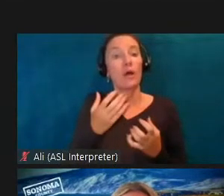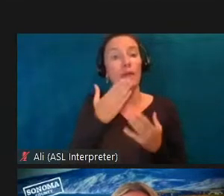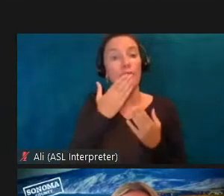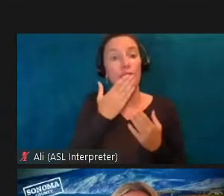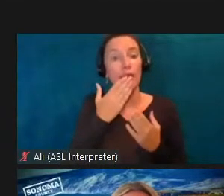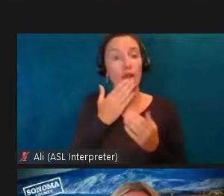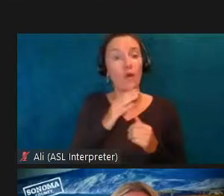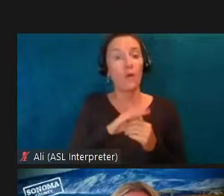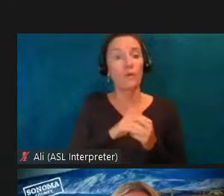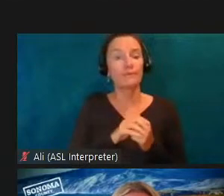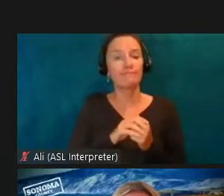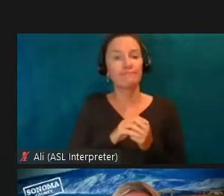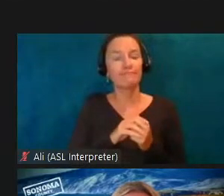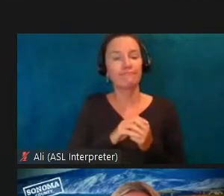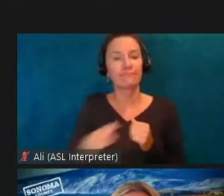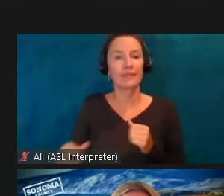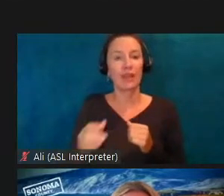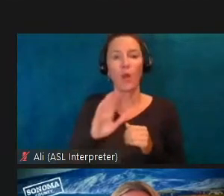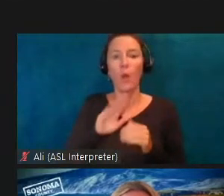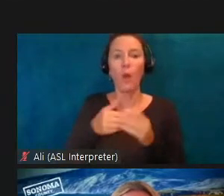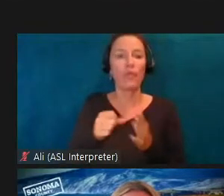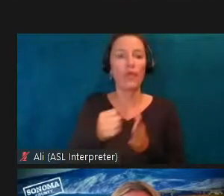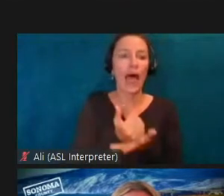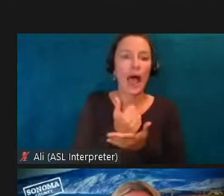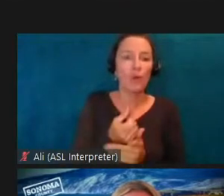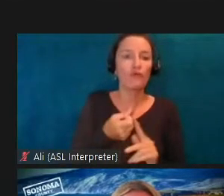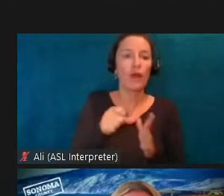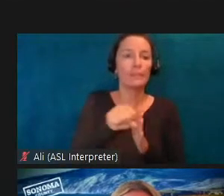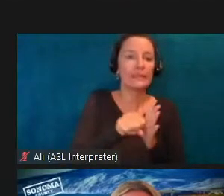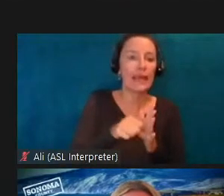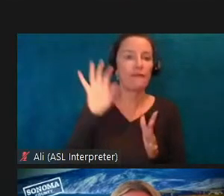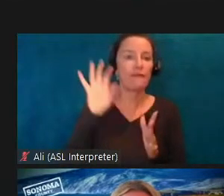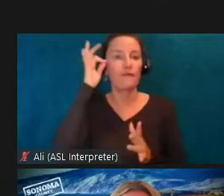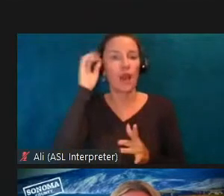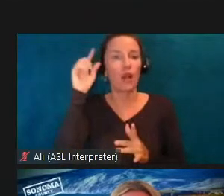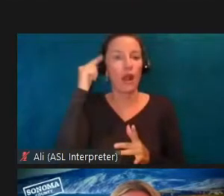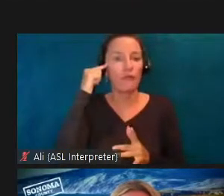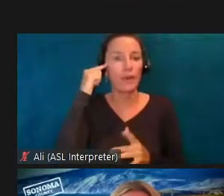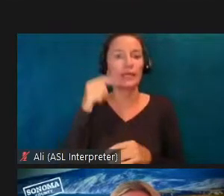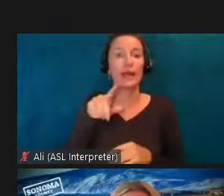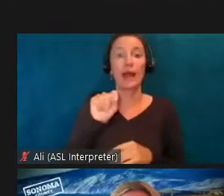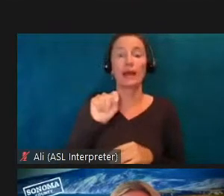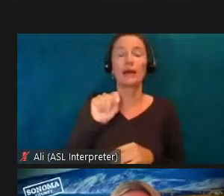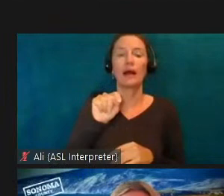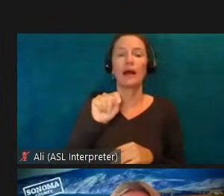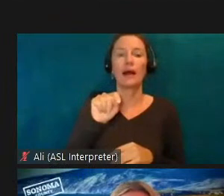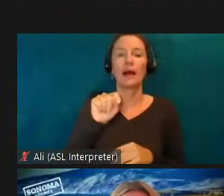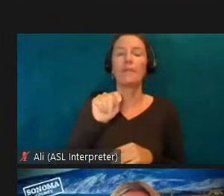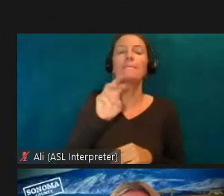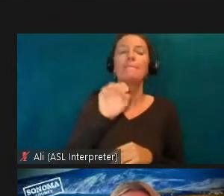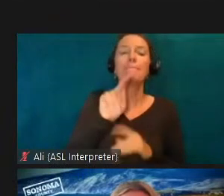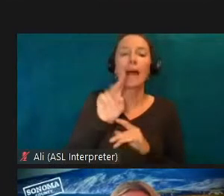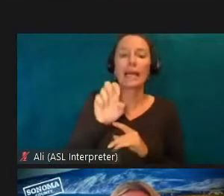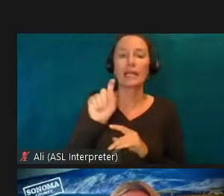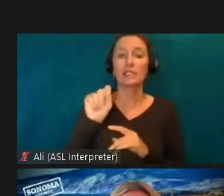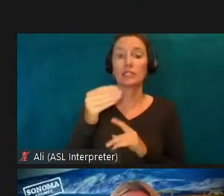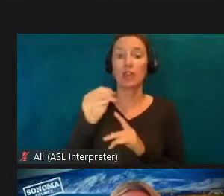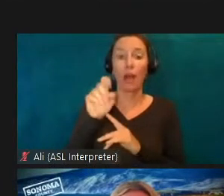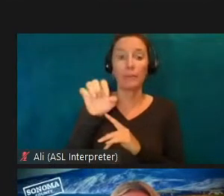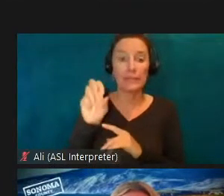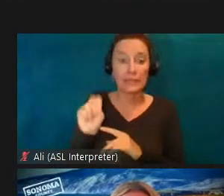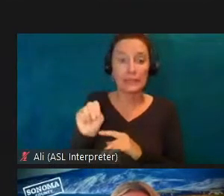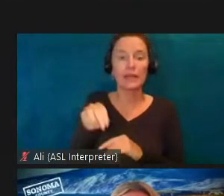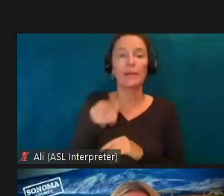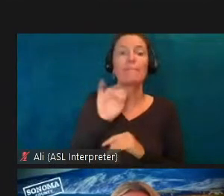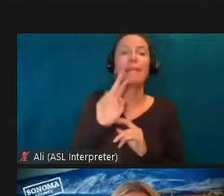the help that we get from the state and the federal government, Mike Thompson and Mike McGuire and